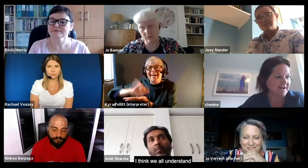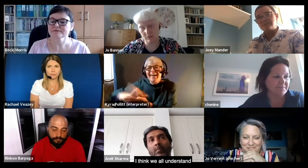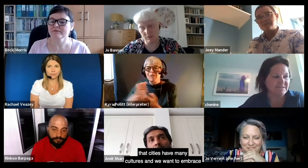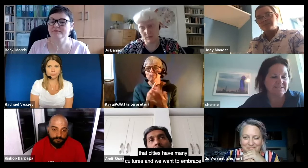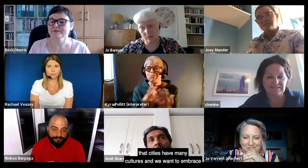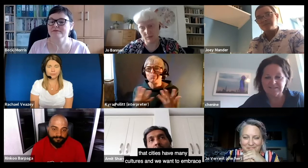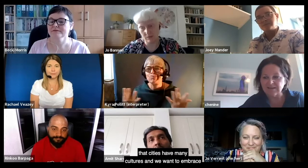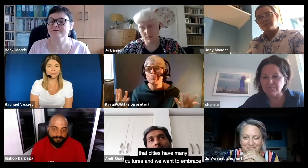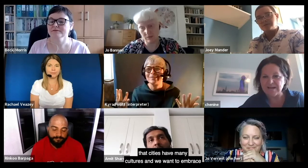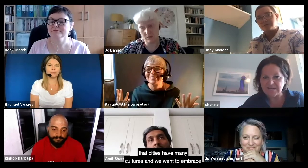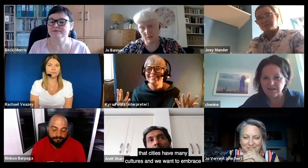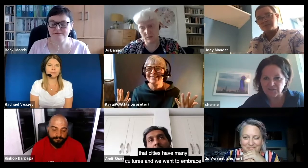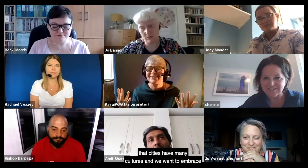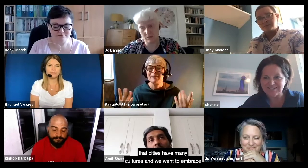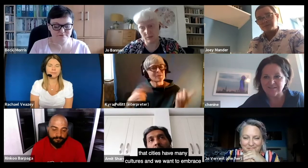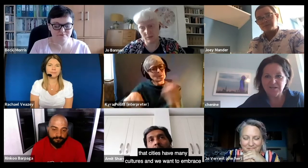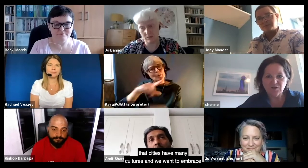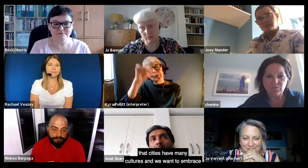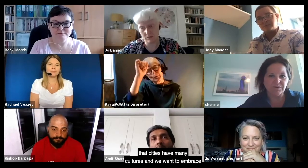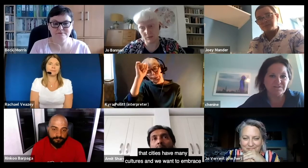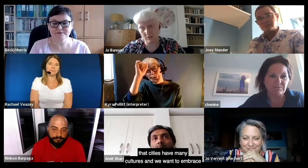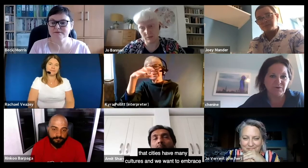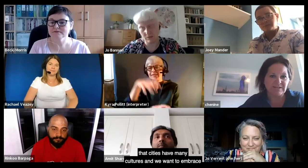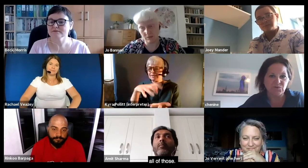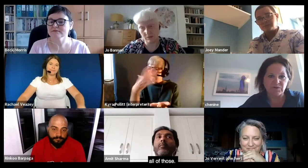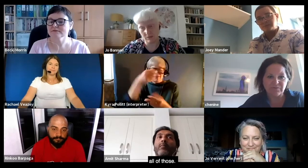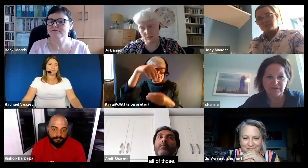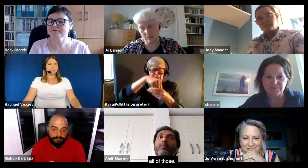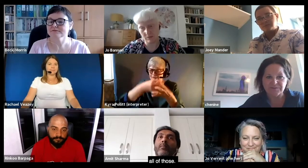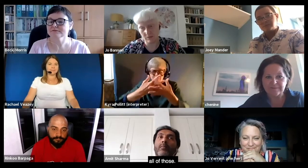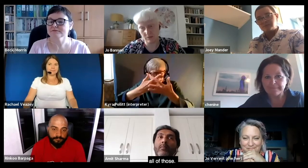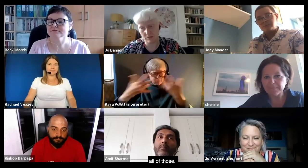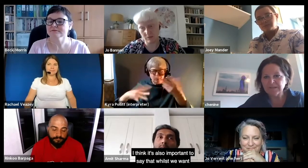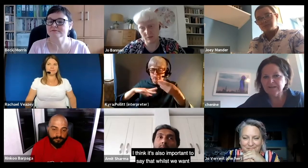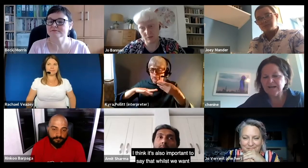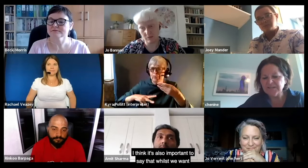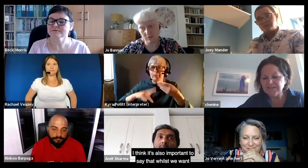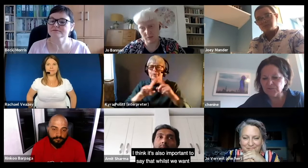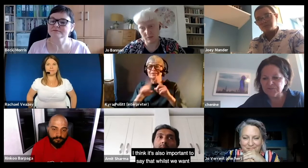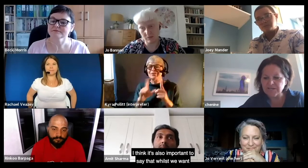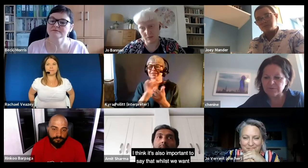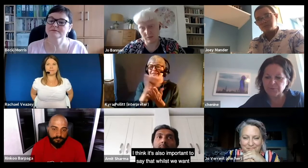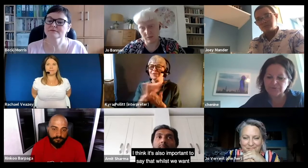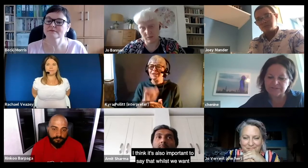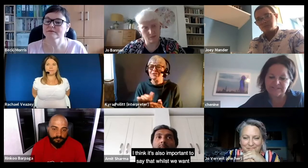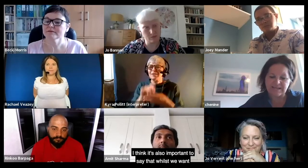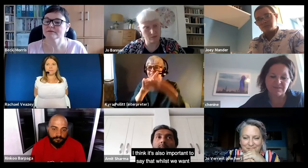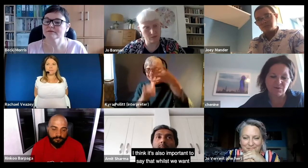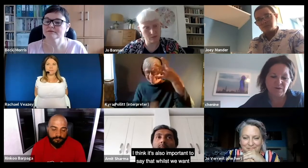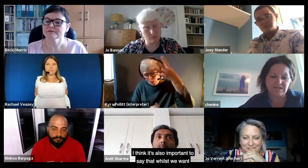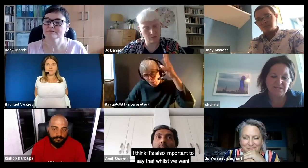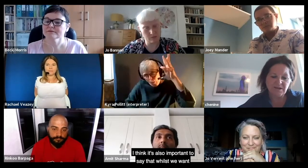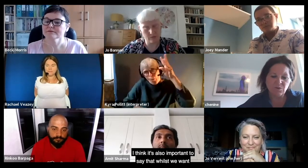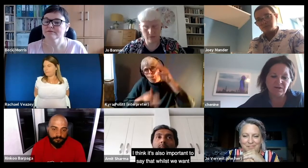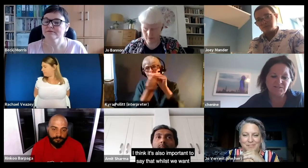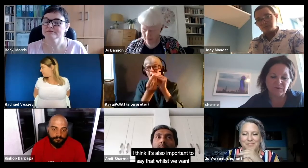that cities have many cultures, and we want to embrace all of those. I think it's also important to say that